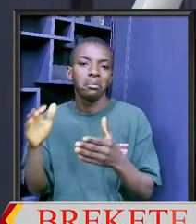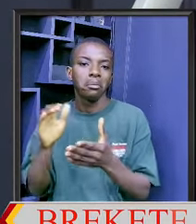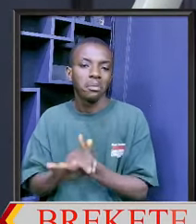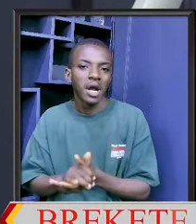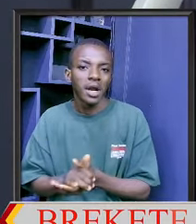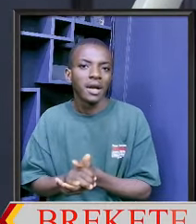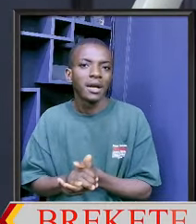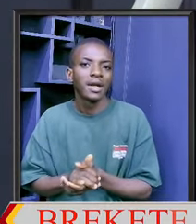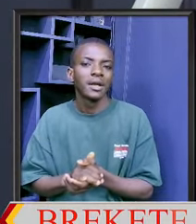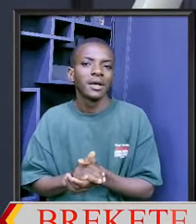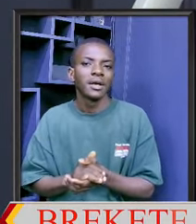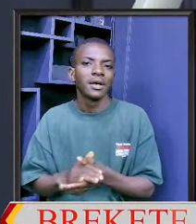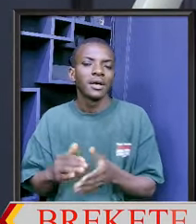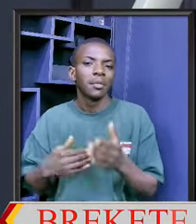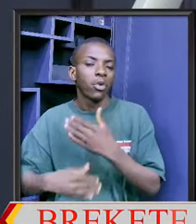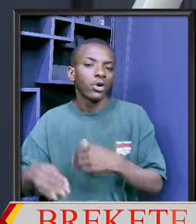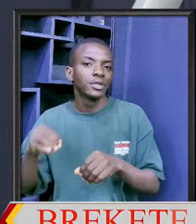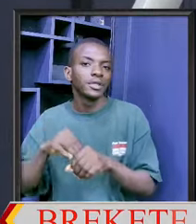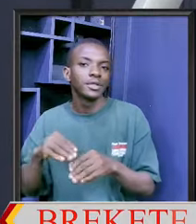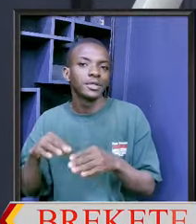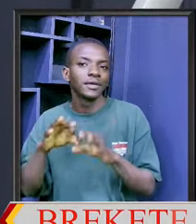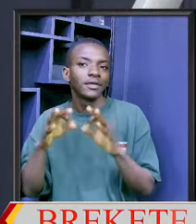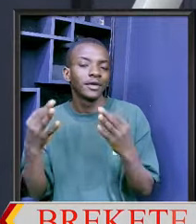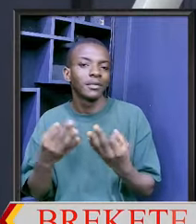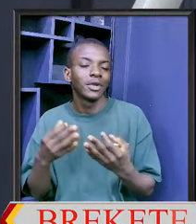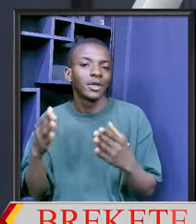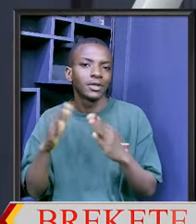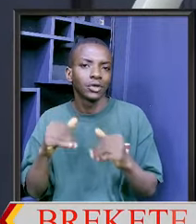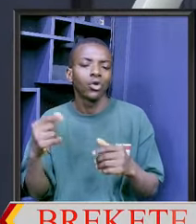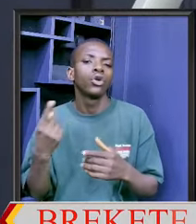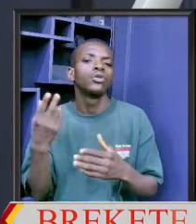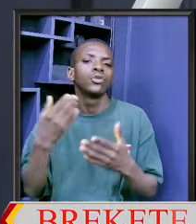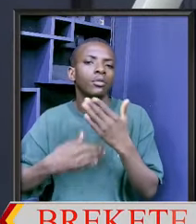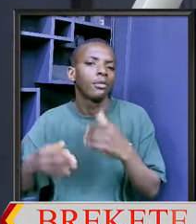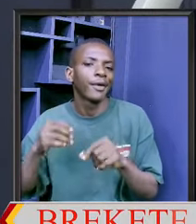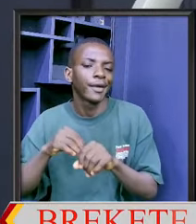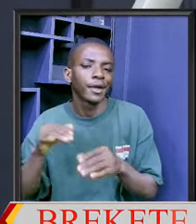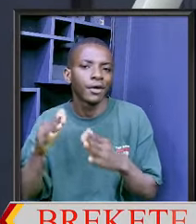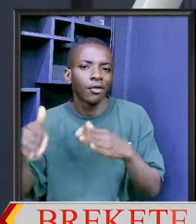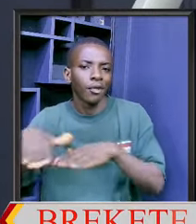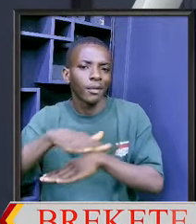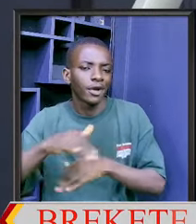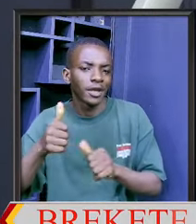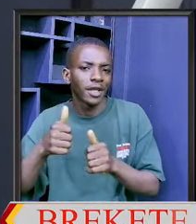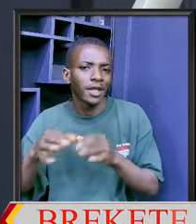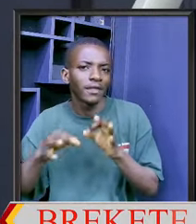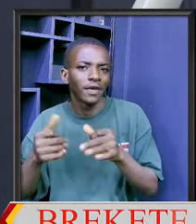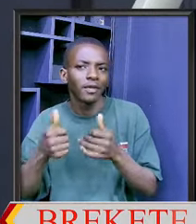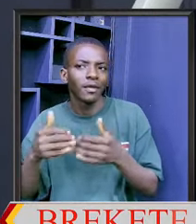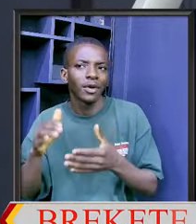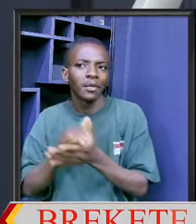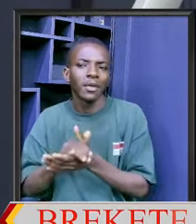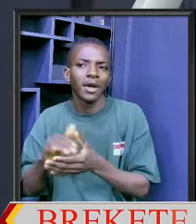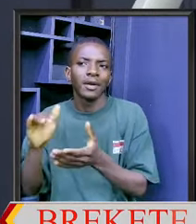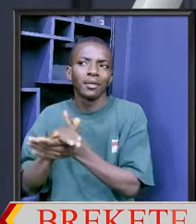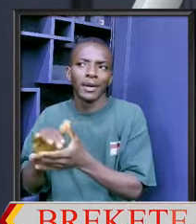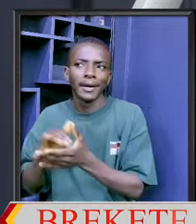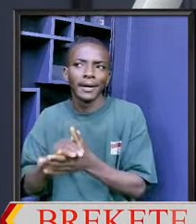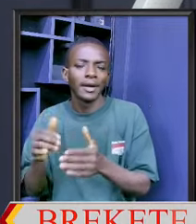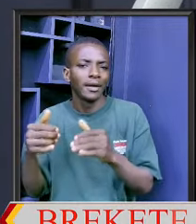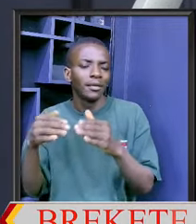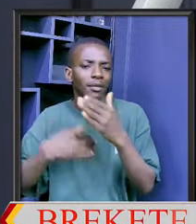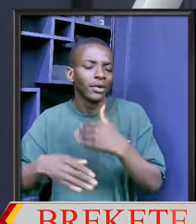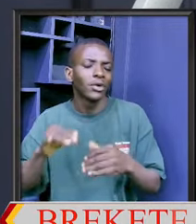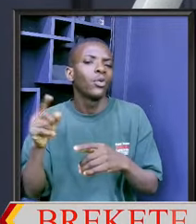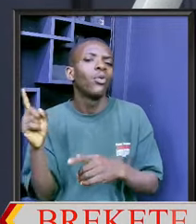Marry, come they born inside family house. Now only you then born for that compound. If everybody marry, come born inside the